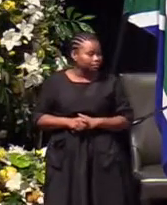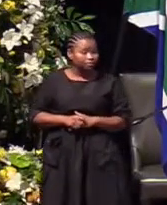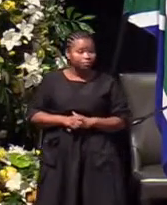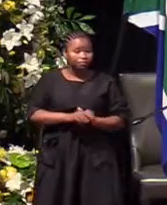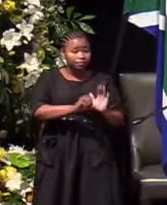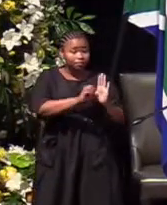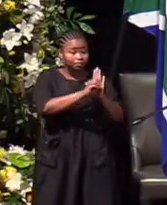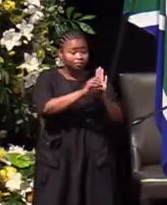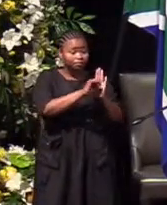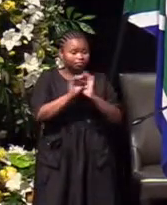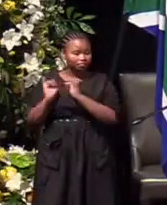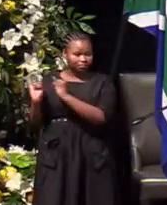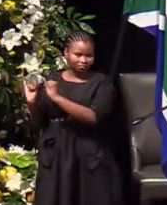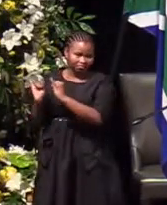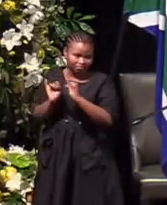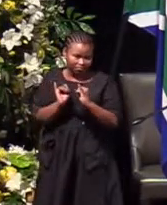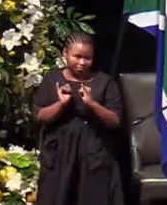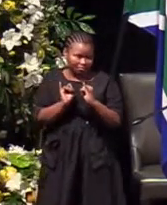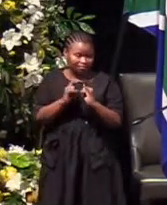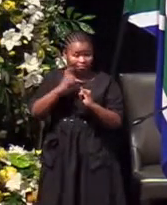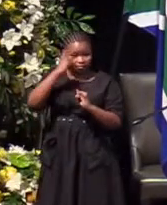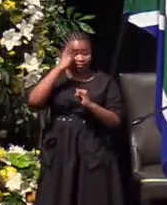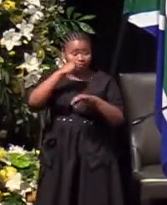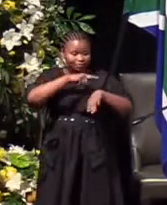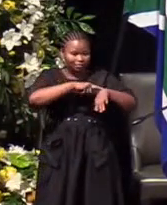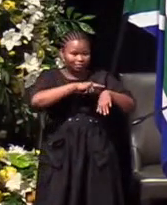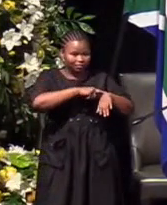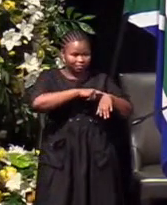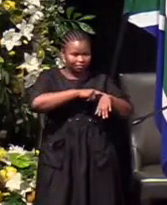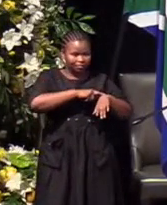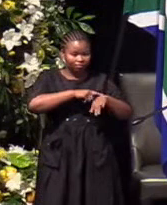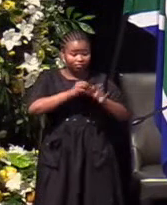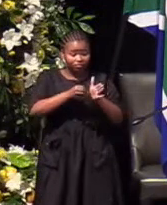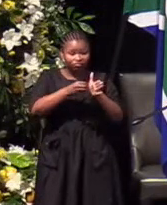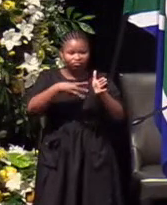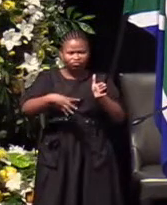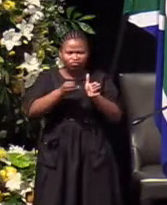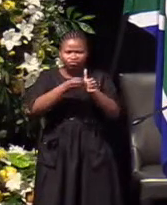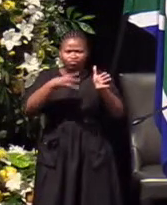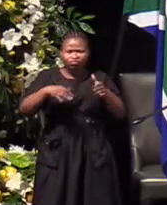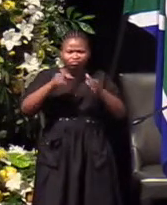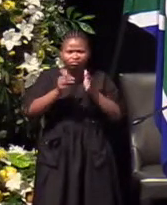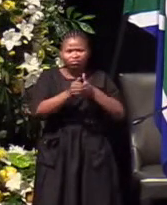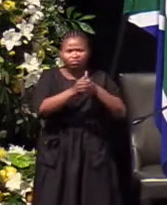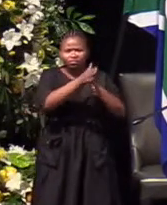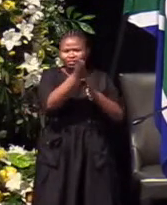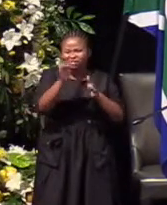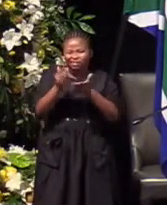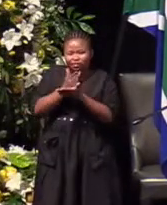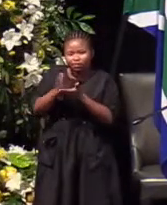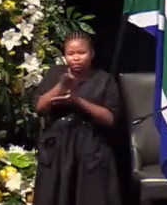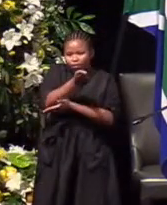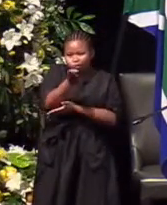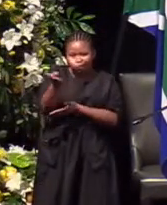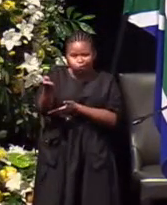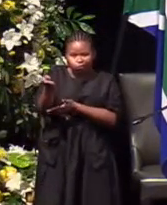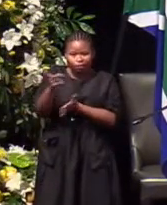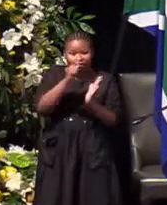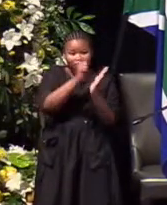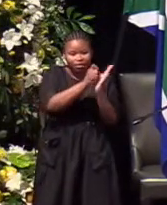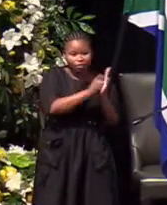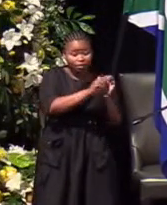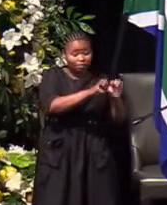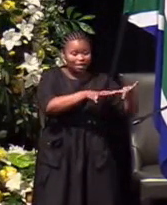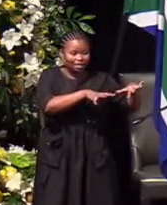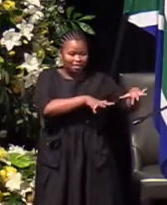the media is invited I think the time in terms of the students we have the student leadership some of them are here they are